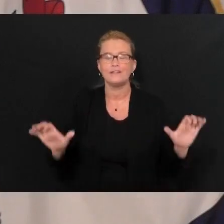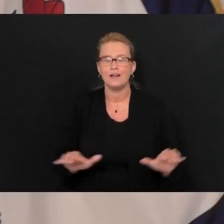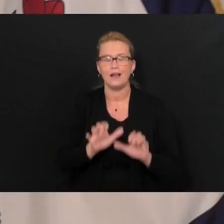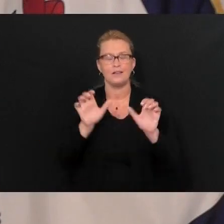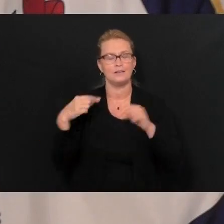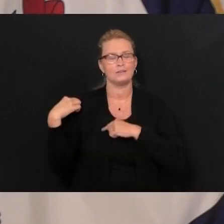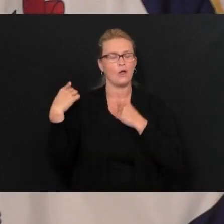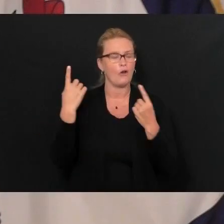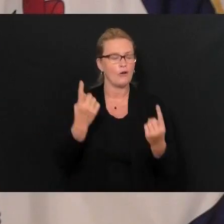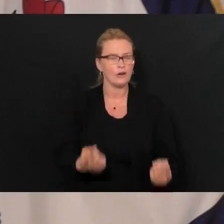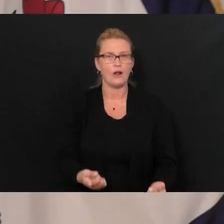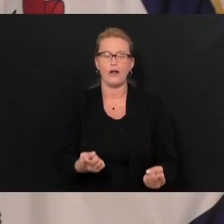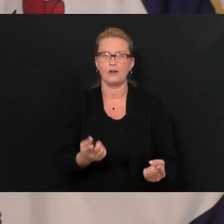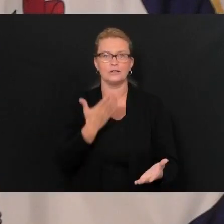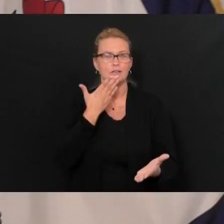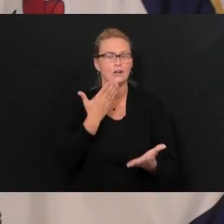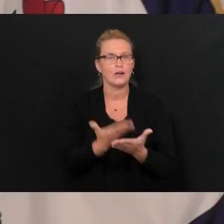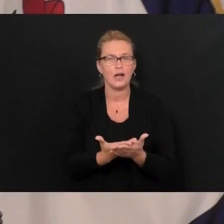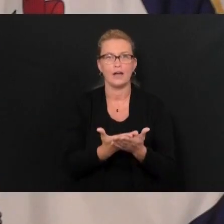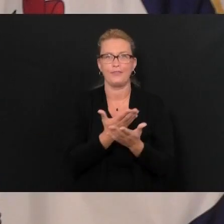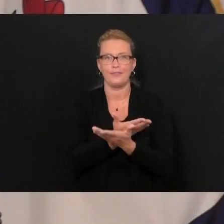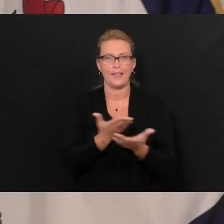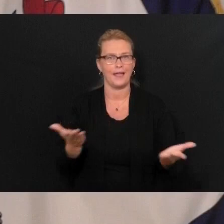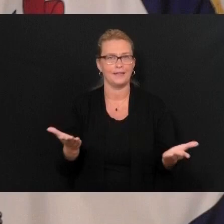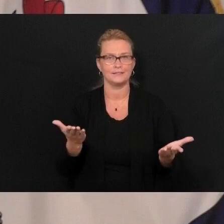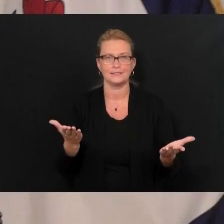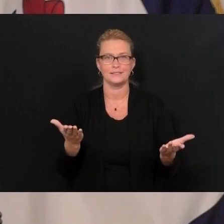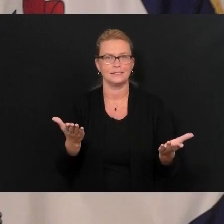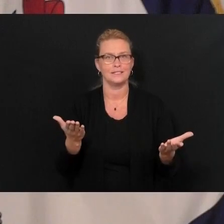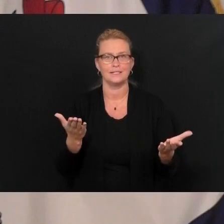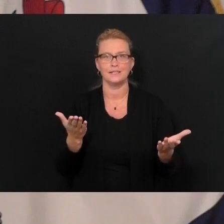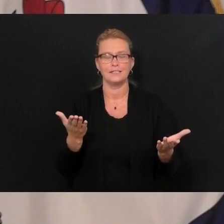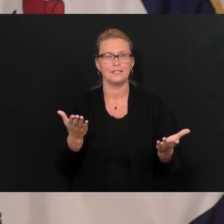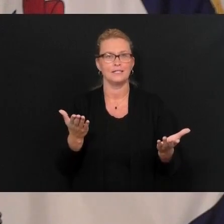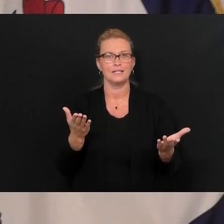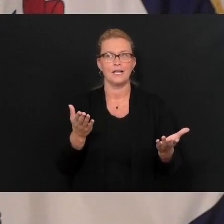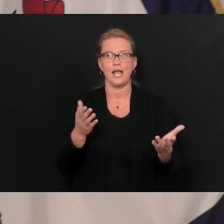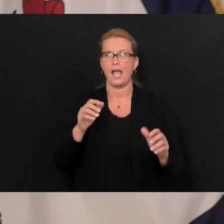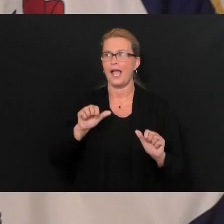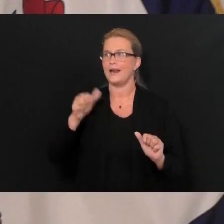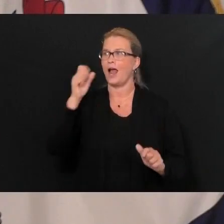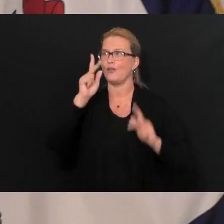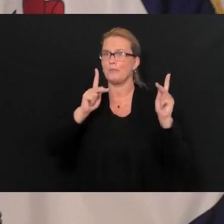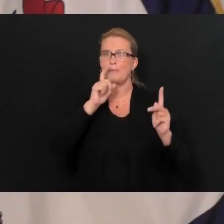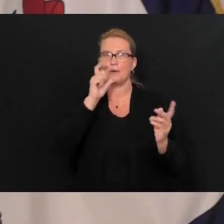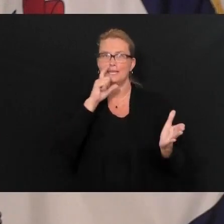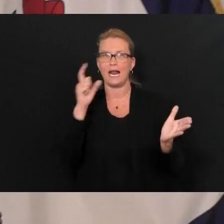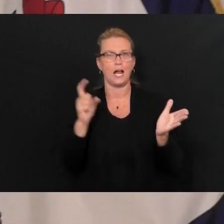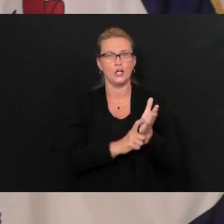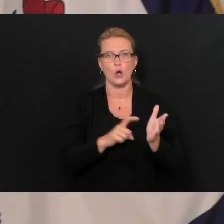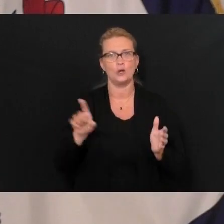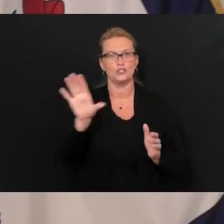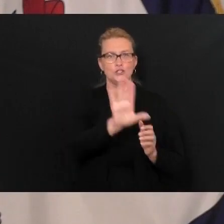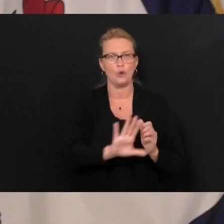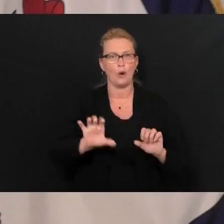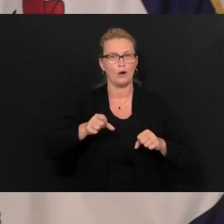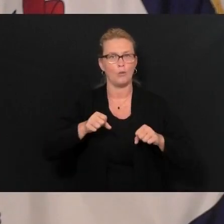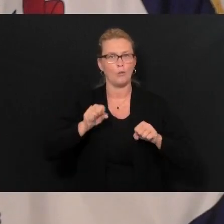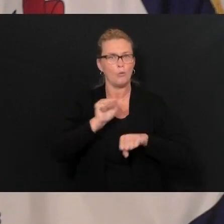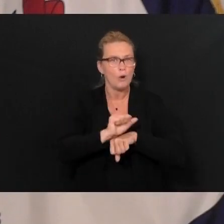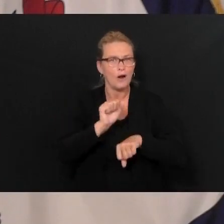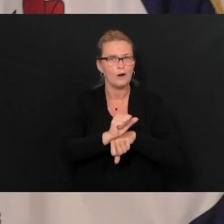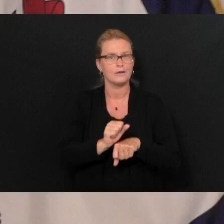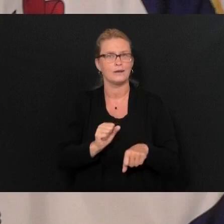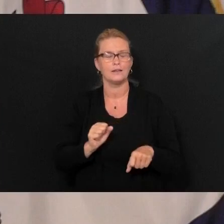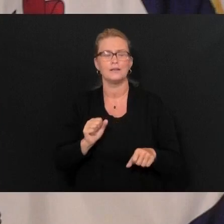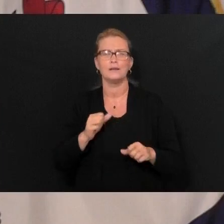good for so long and been so unnoticed. Absolutely continue in